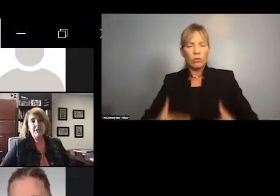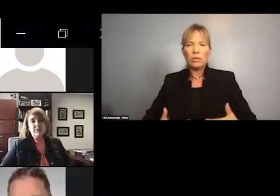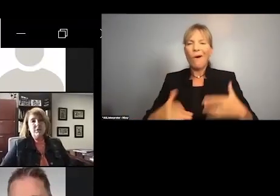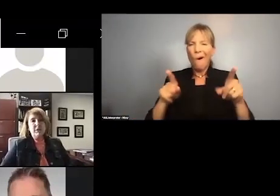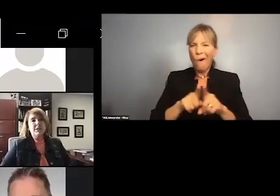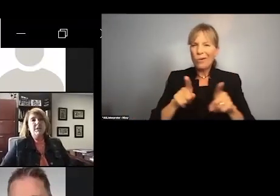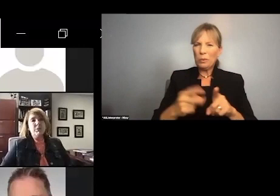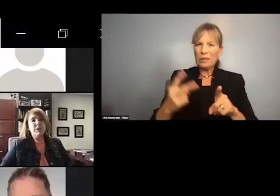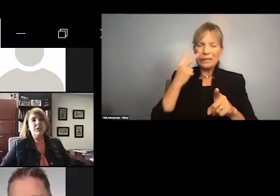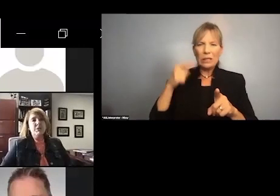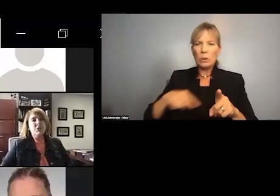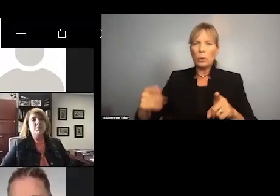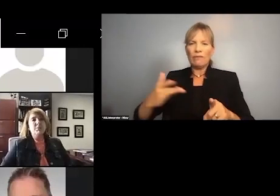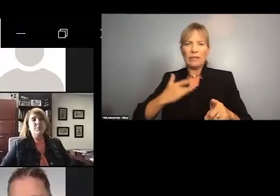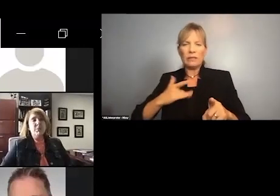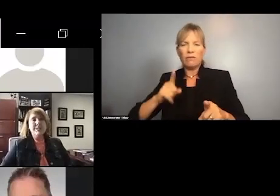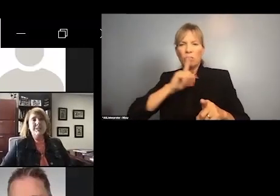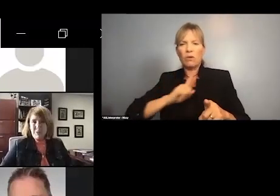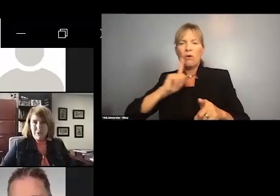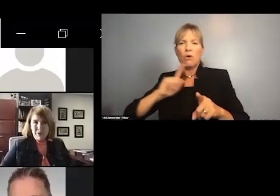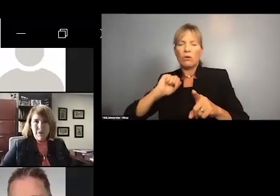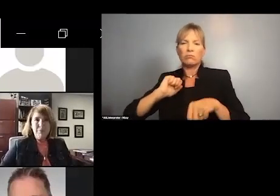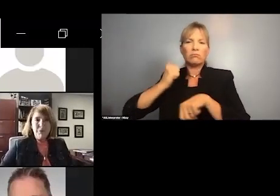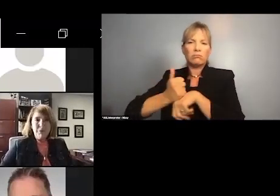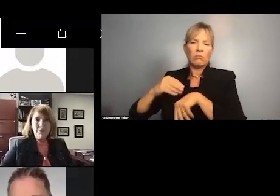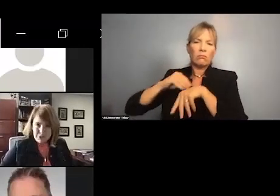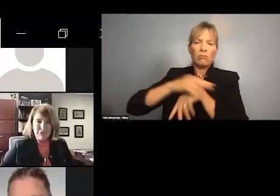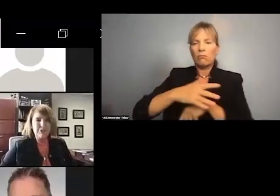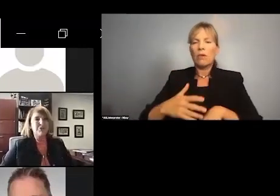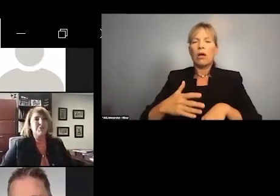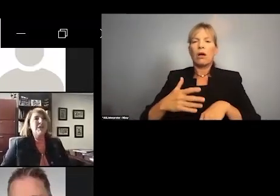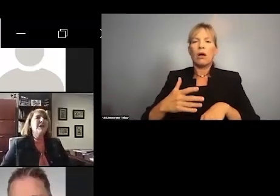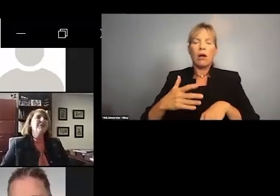that subjective feelings of loneliness can predispose